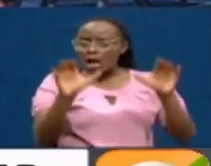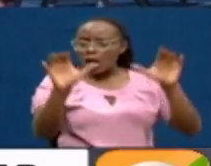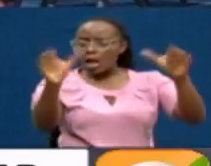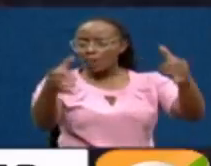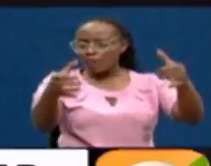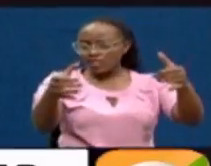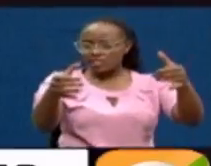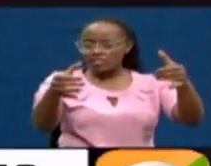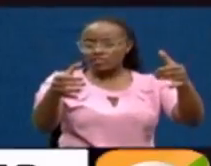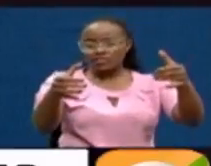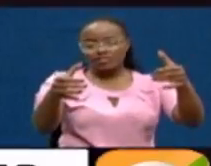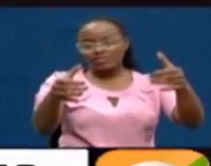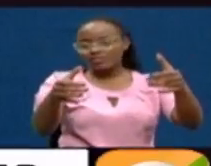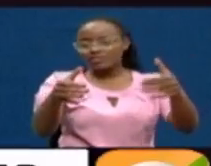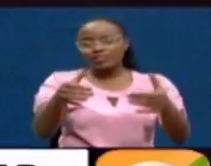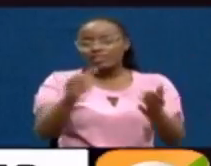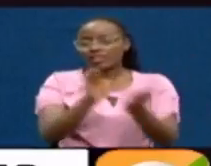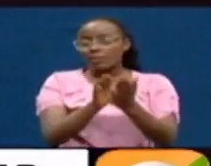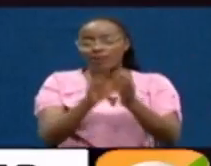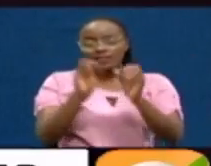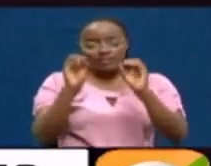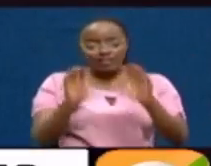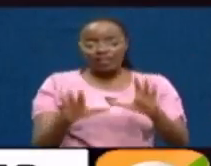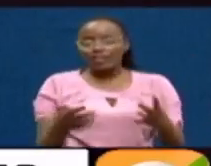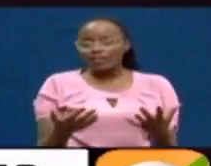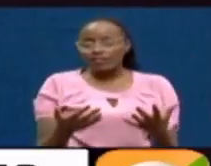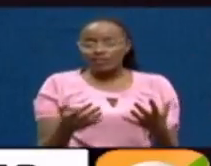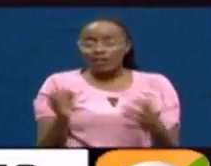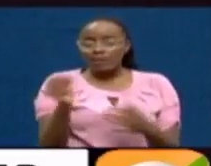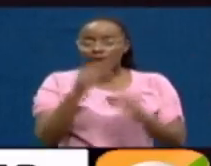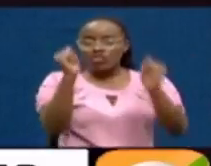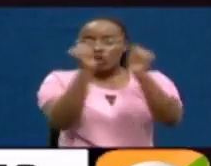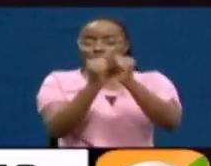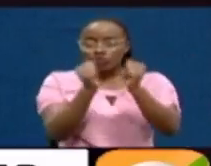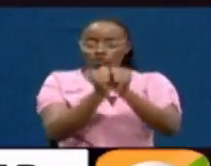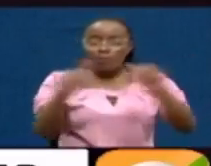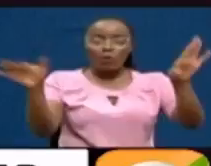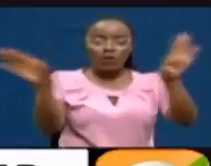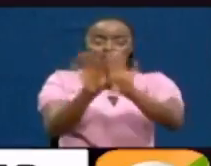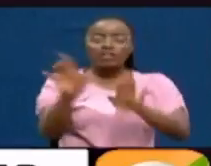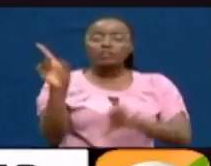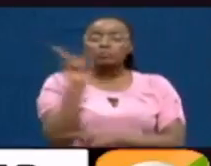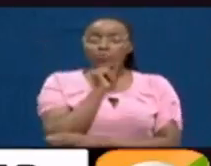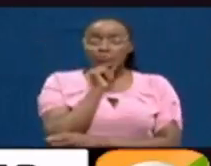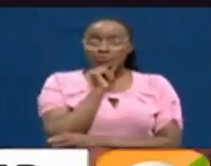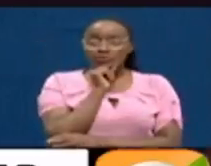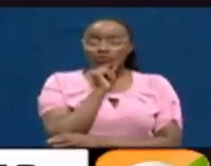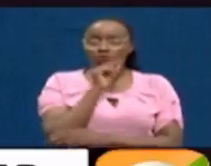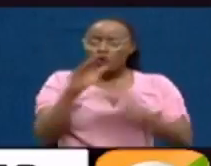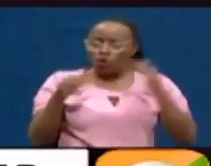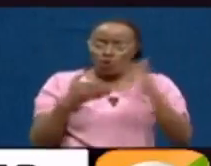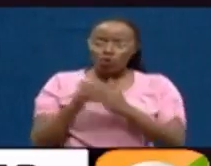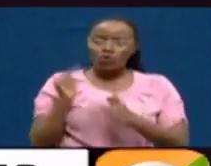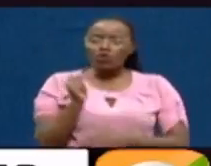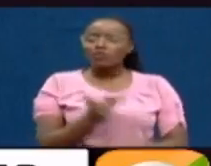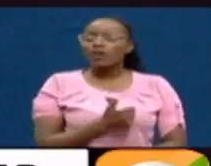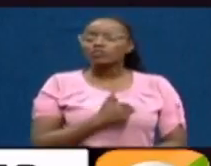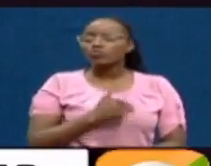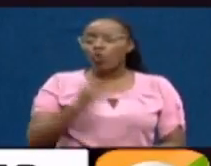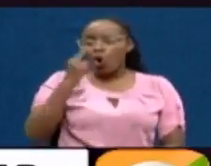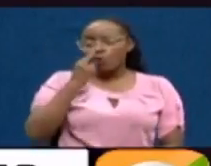to keep us again. And in October, we did shut down. And all of us went